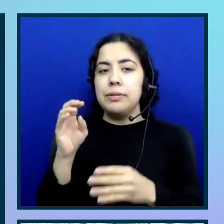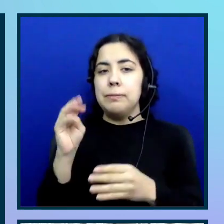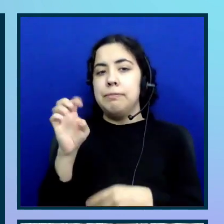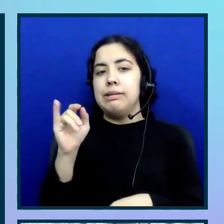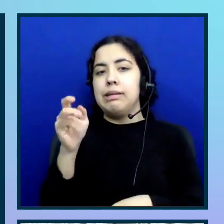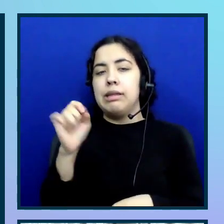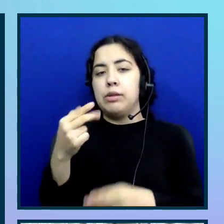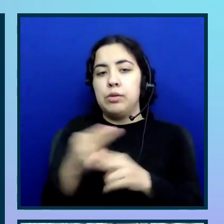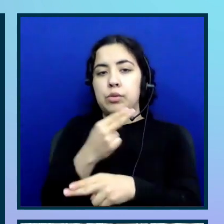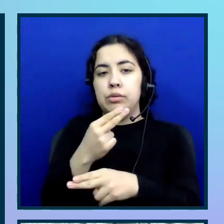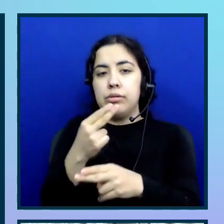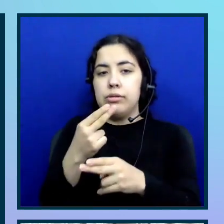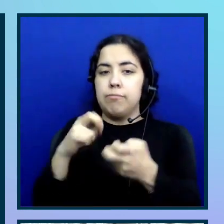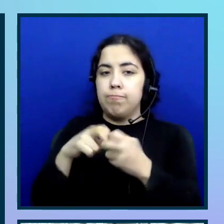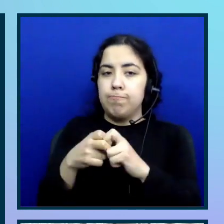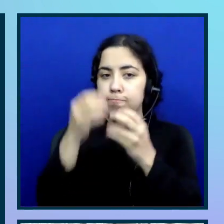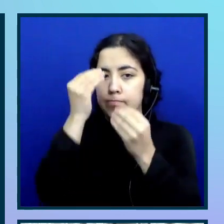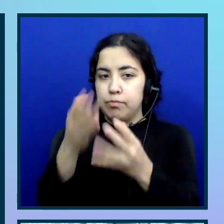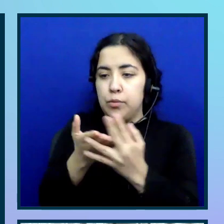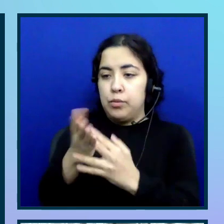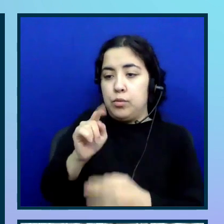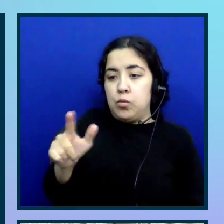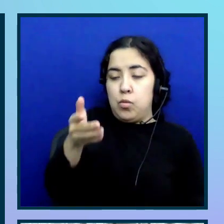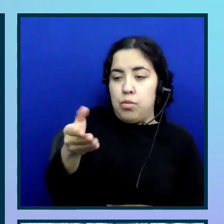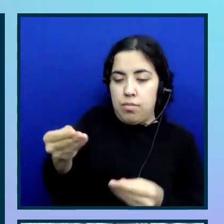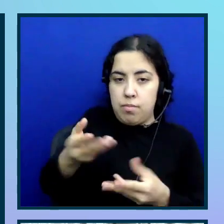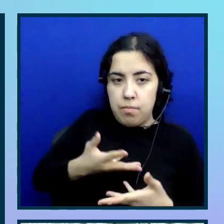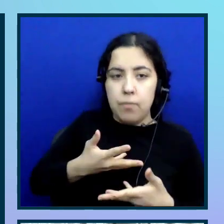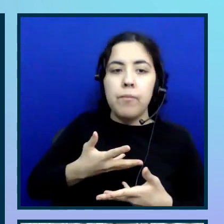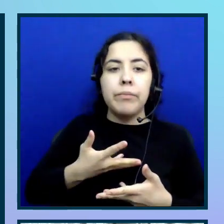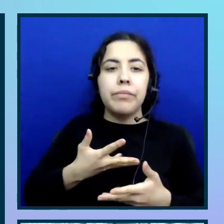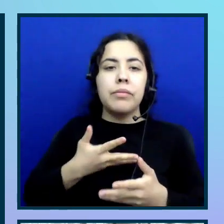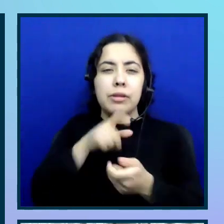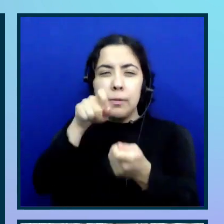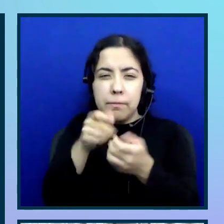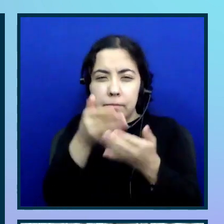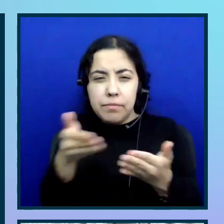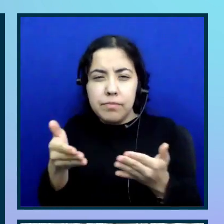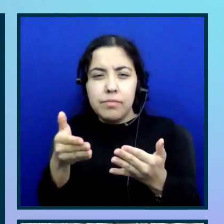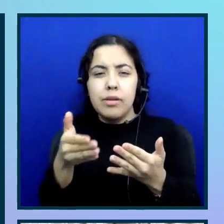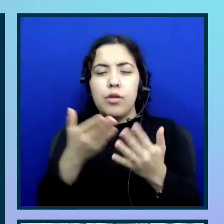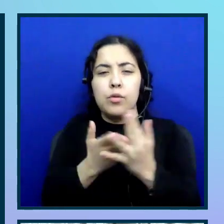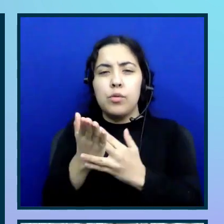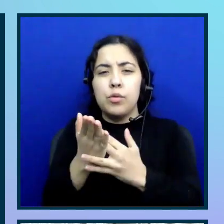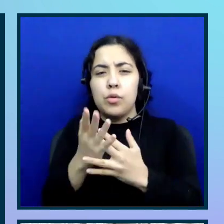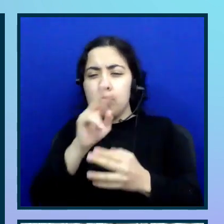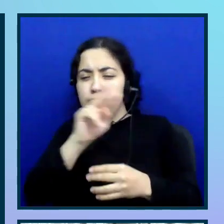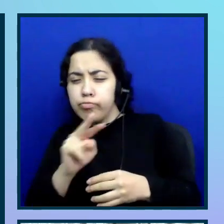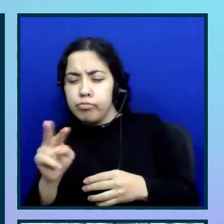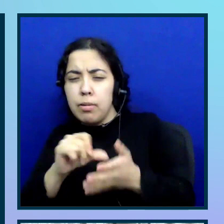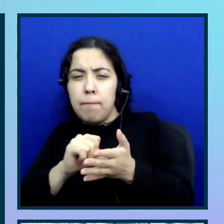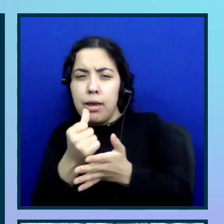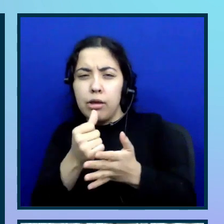issue information provided by the tool, how you can isolate specific elements by scanning just a part of the page. So this really lets you